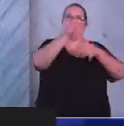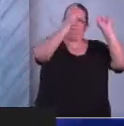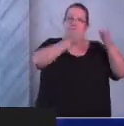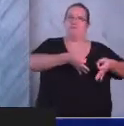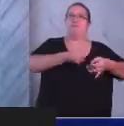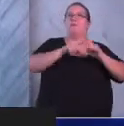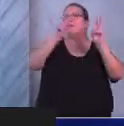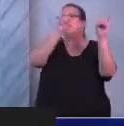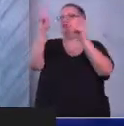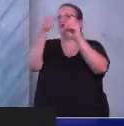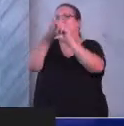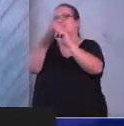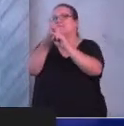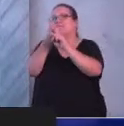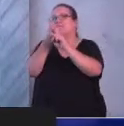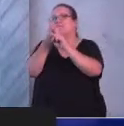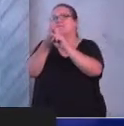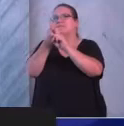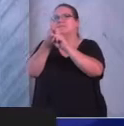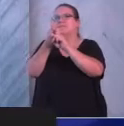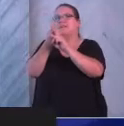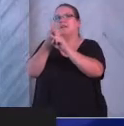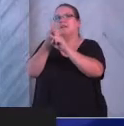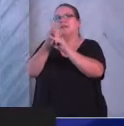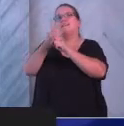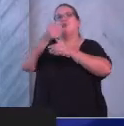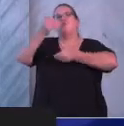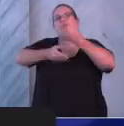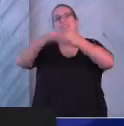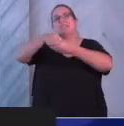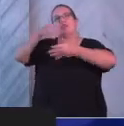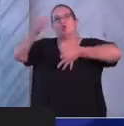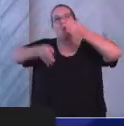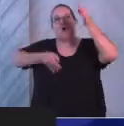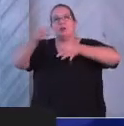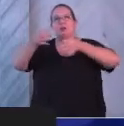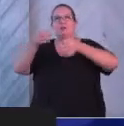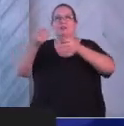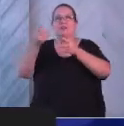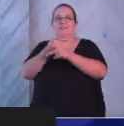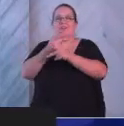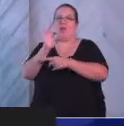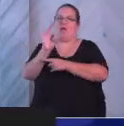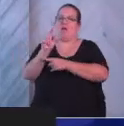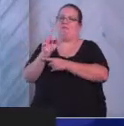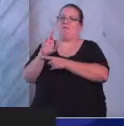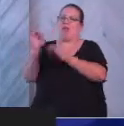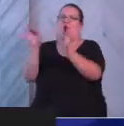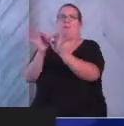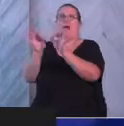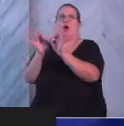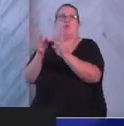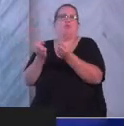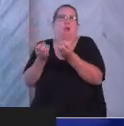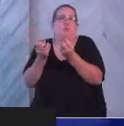is it's a deliberative process within the court to determine what a fair amount is based on